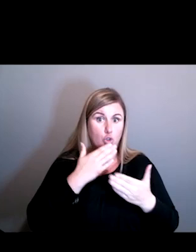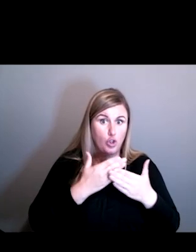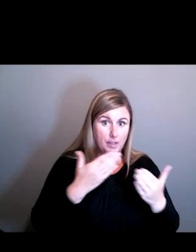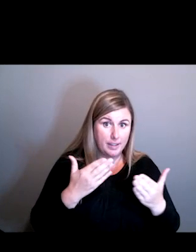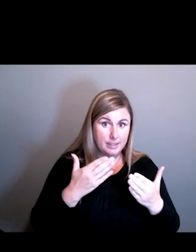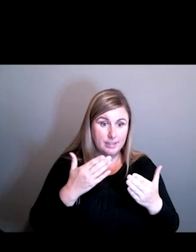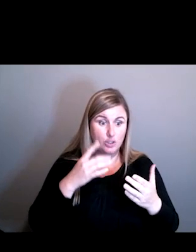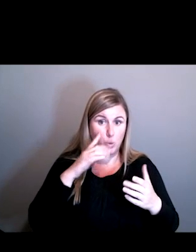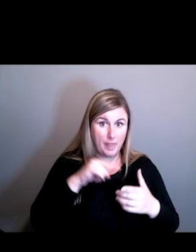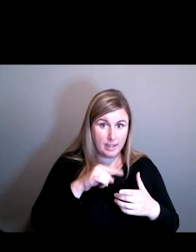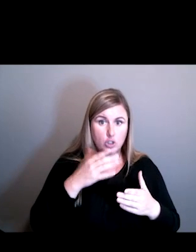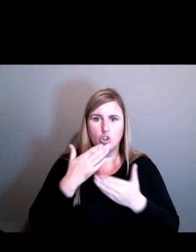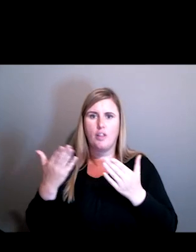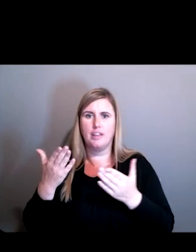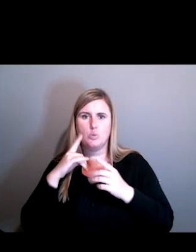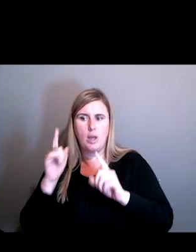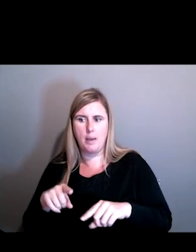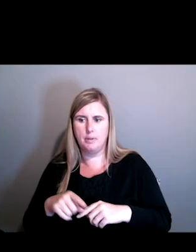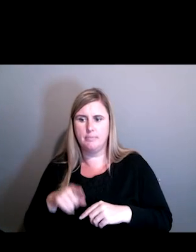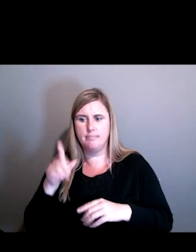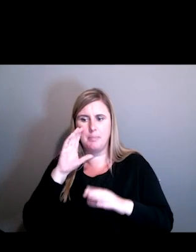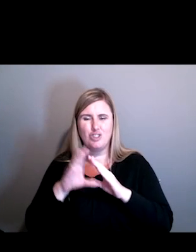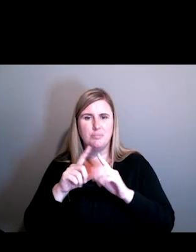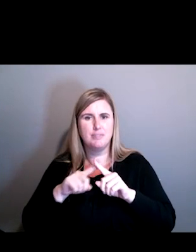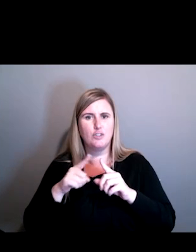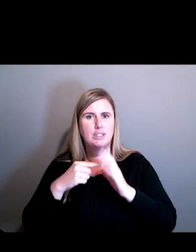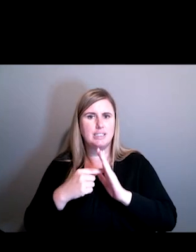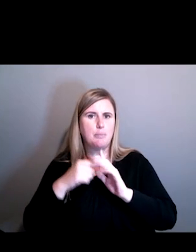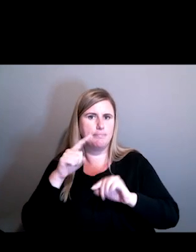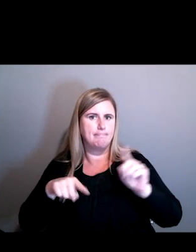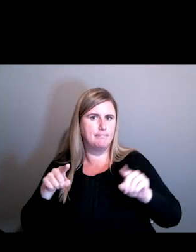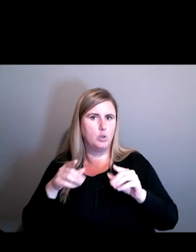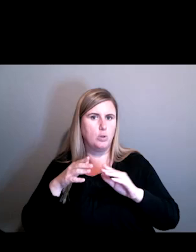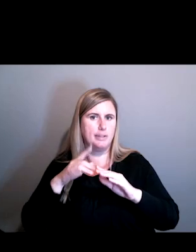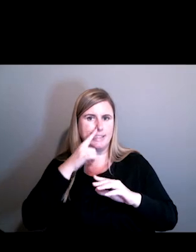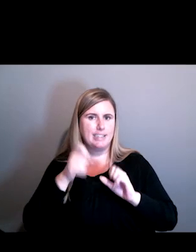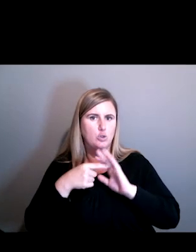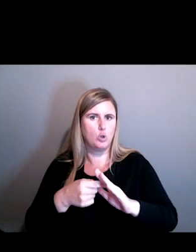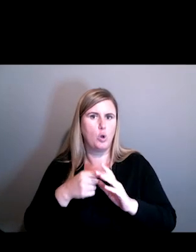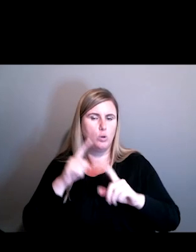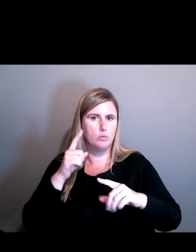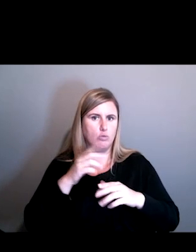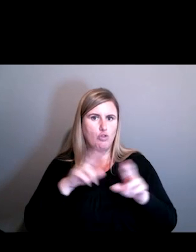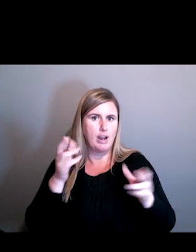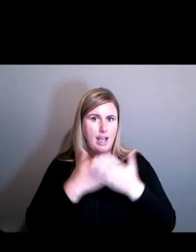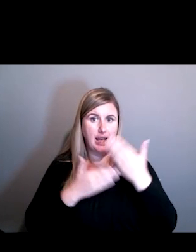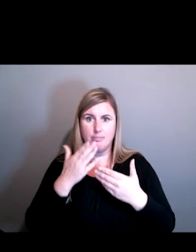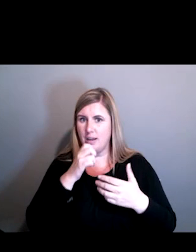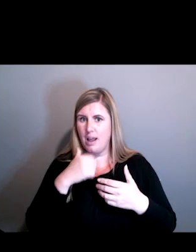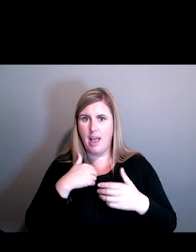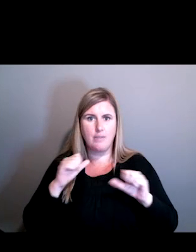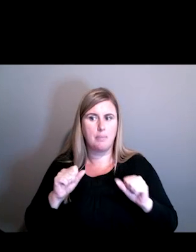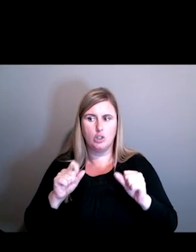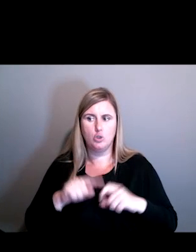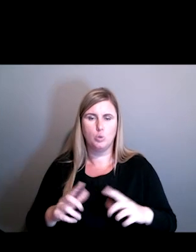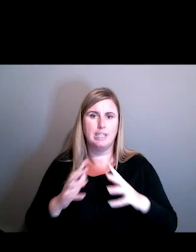happen. And these pictures are showing you examples of various ways that kids can show ready hands. They might not have the